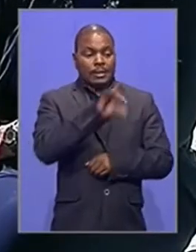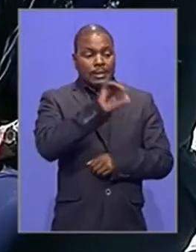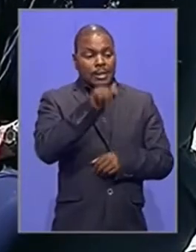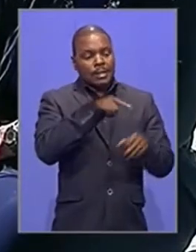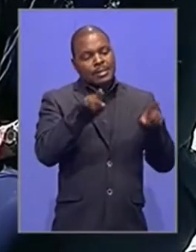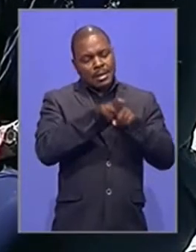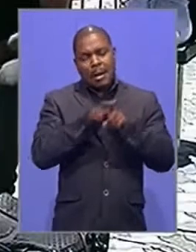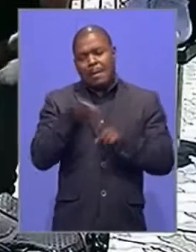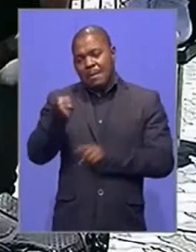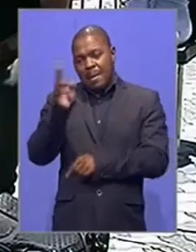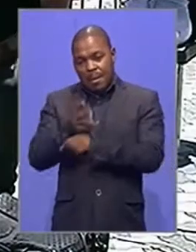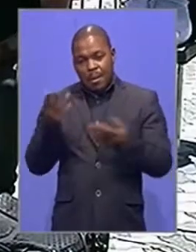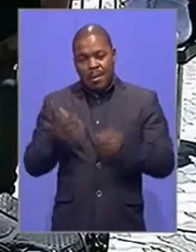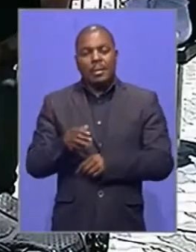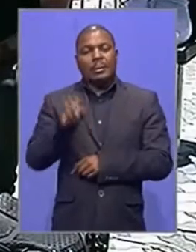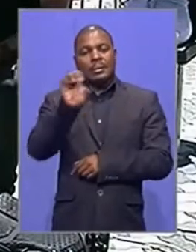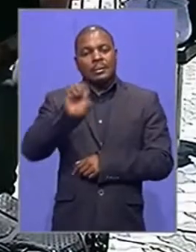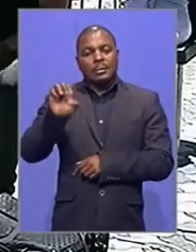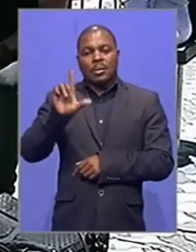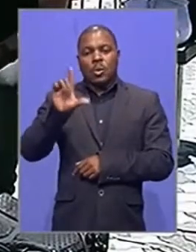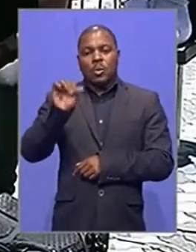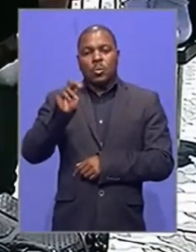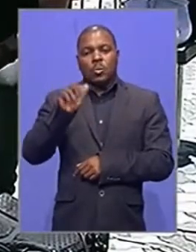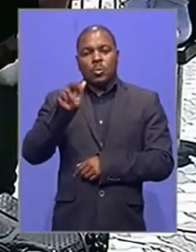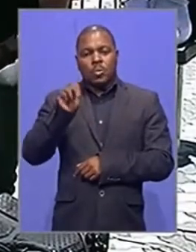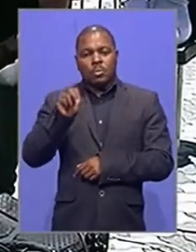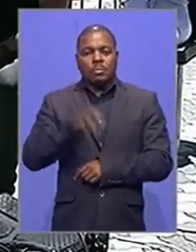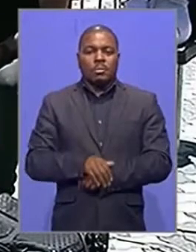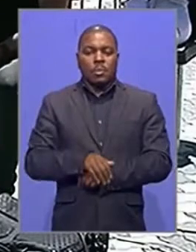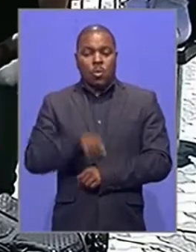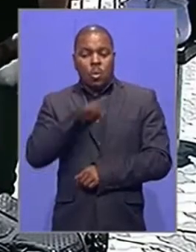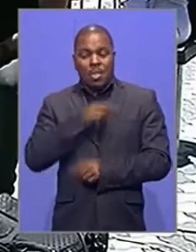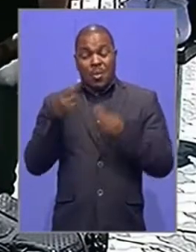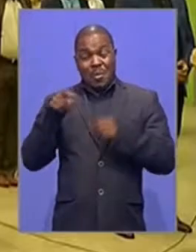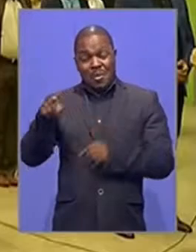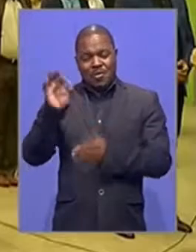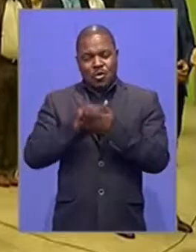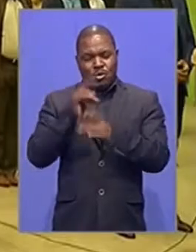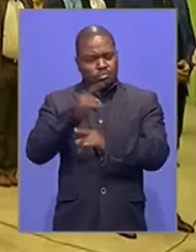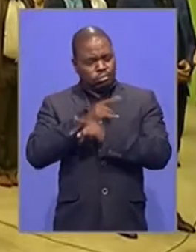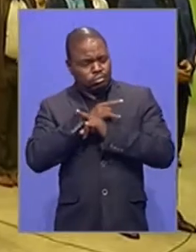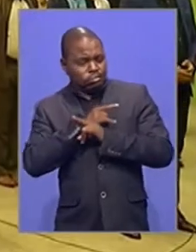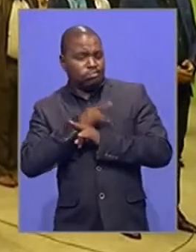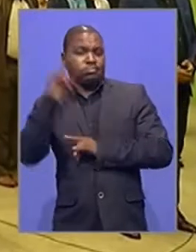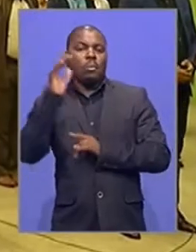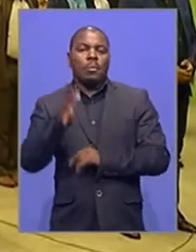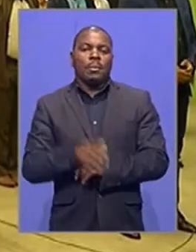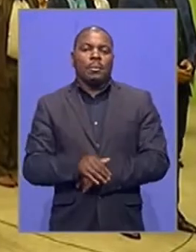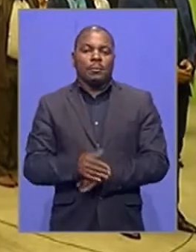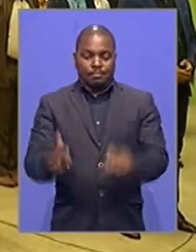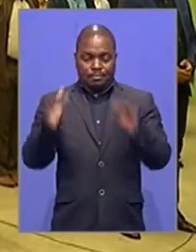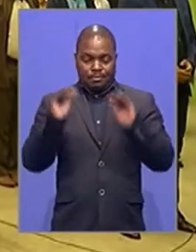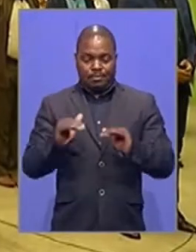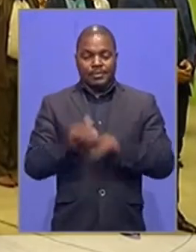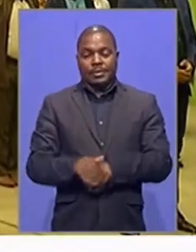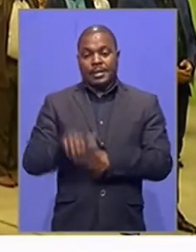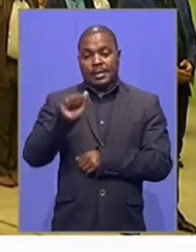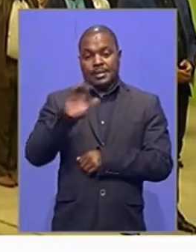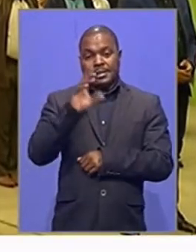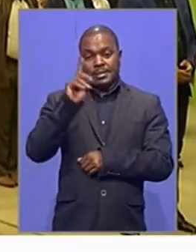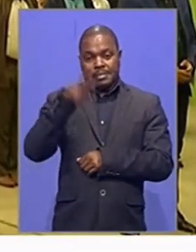le ka East London mo ba nago le tshepo ya go fenya ka palo ya godimo. Ka go le lengwe moetapele wa